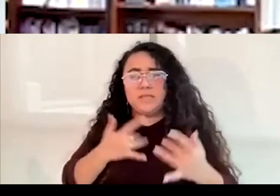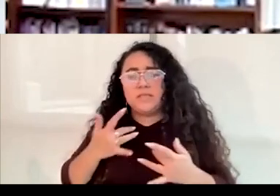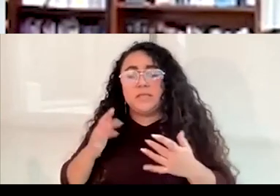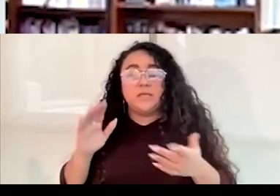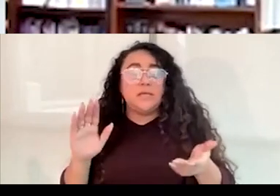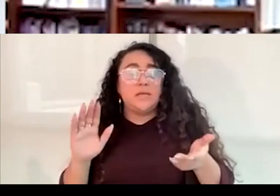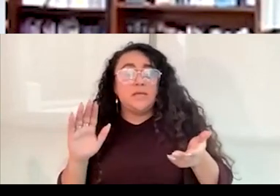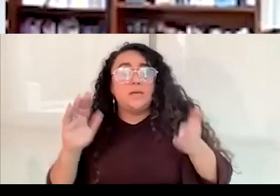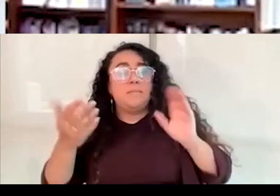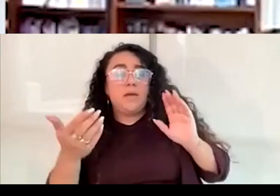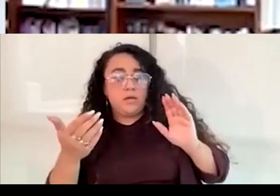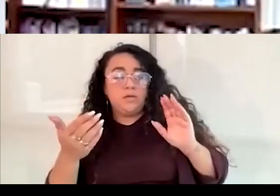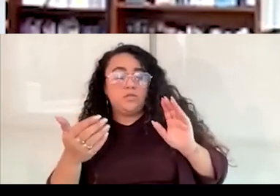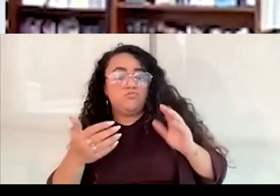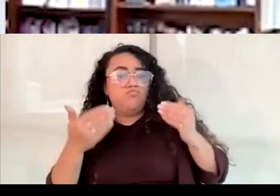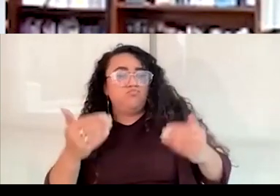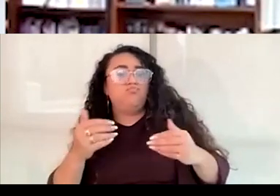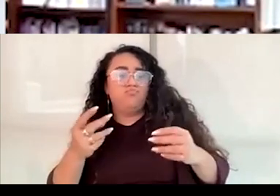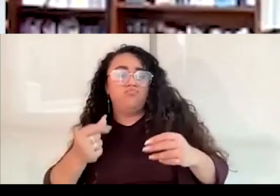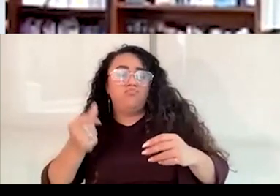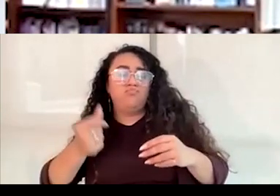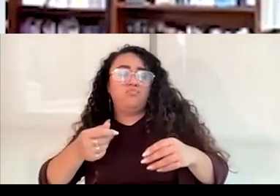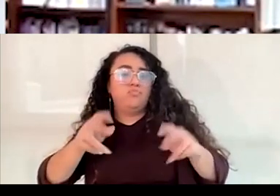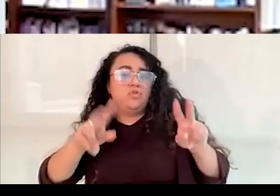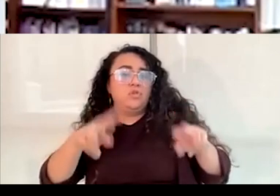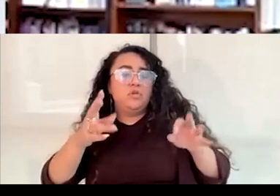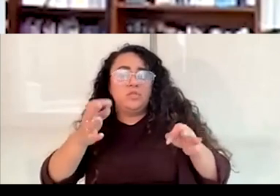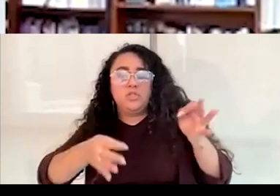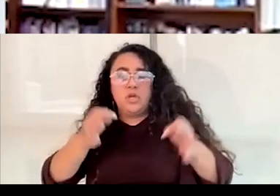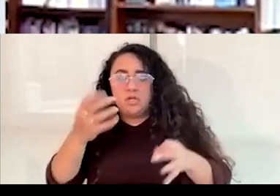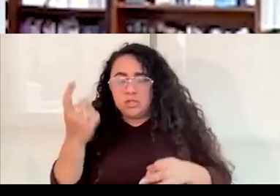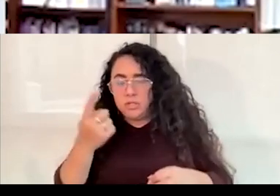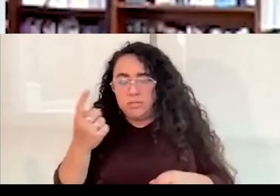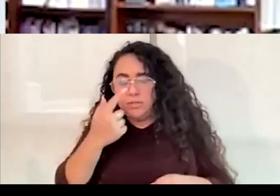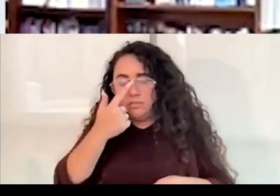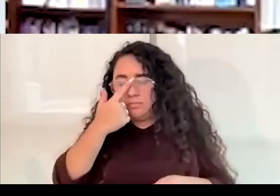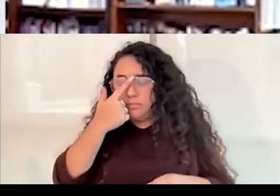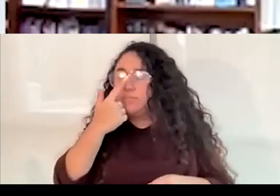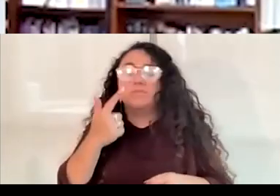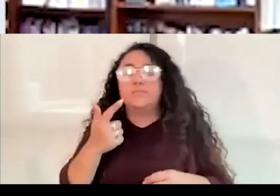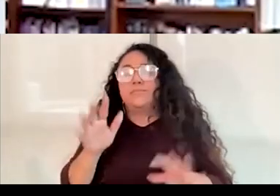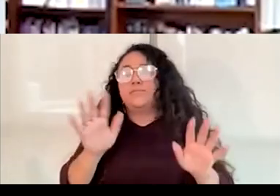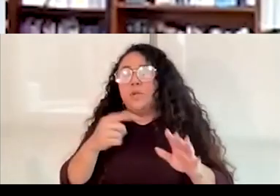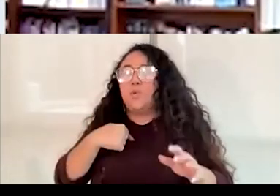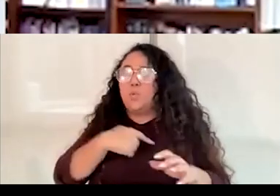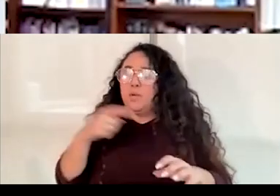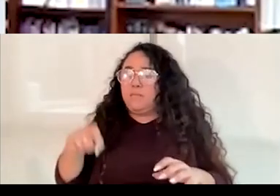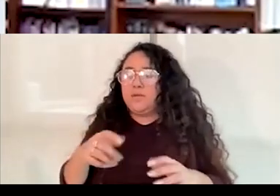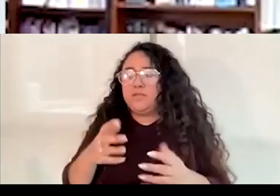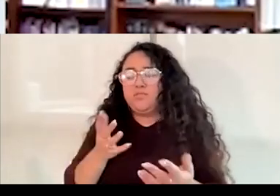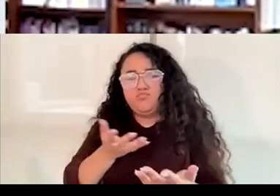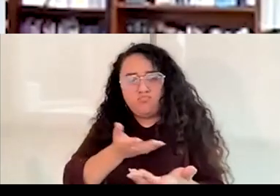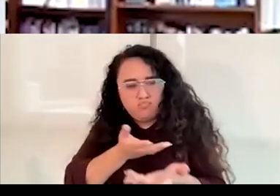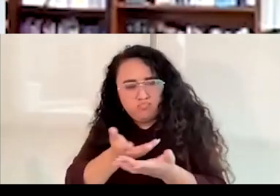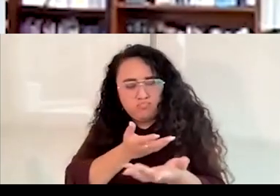versus making judgment about either of those, you know, but to be present with people and